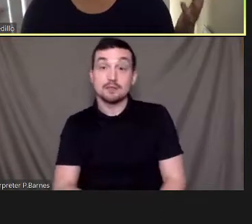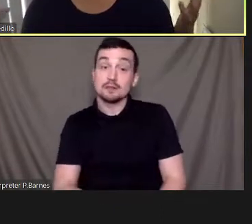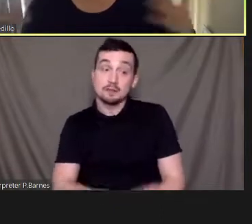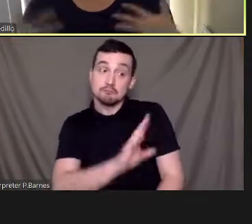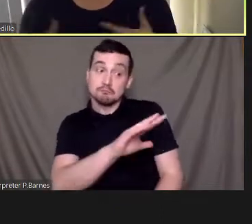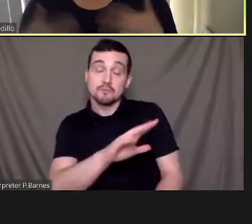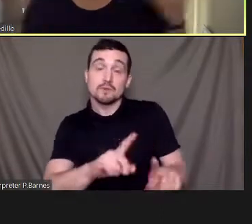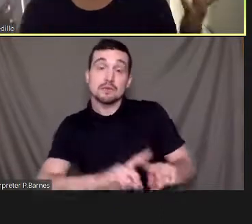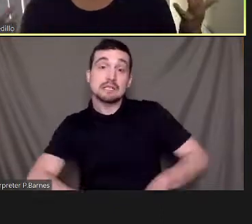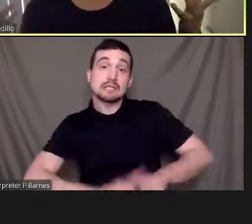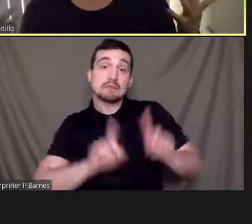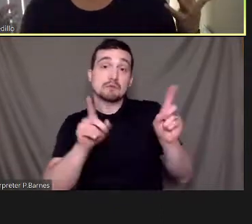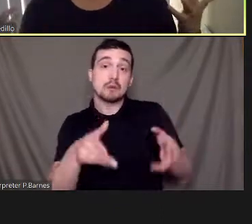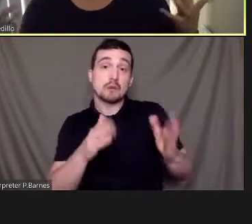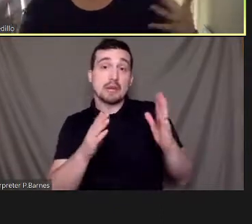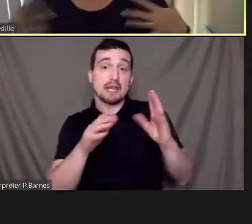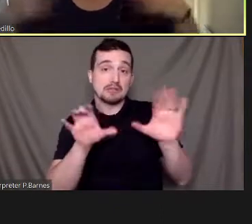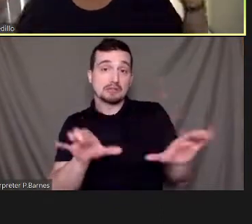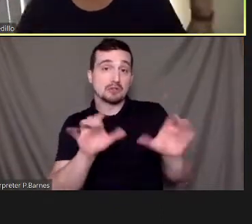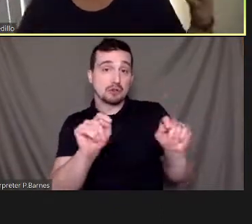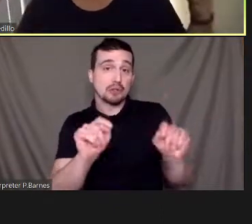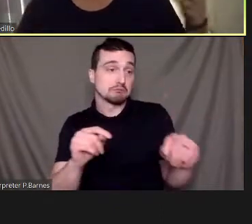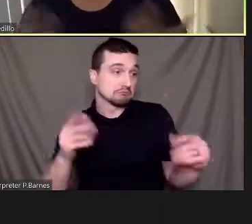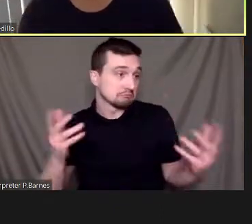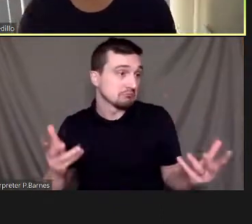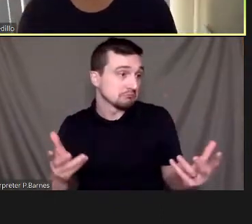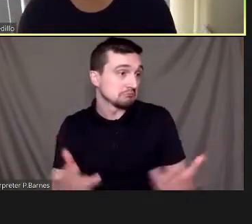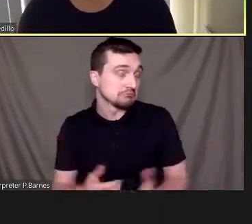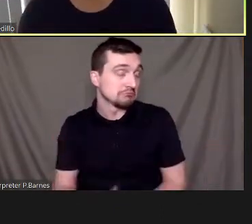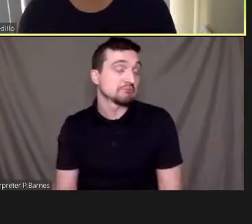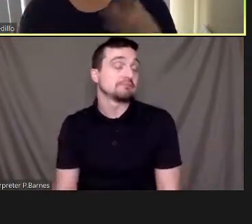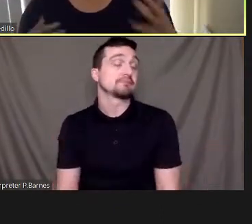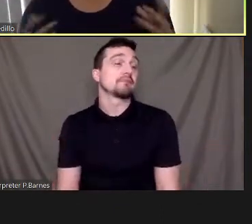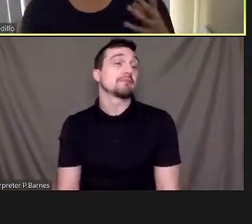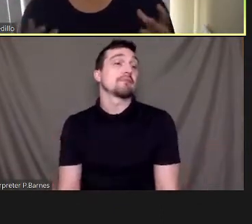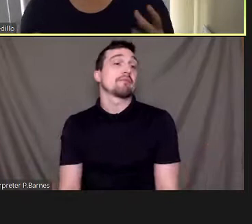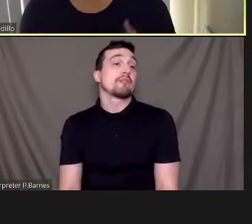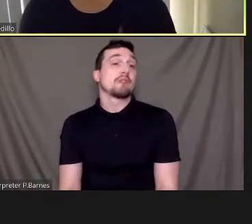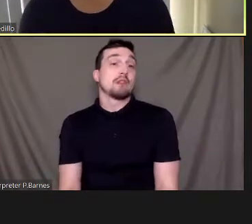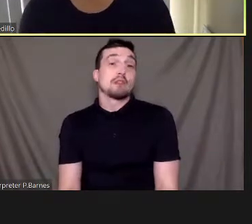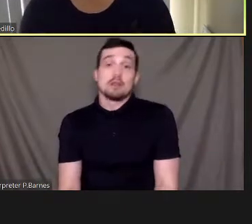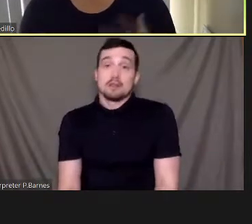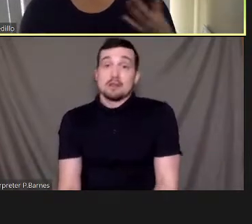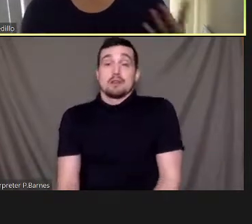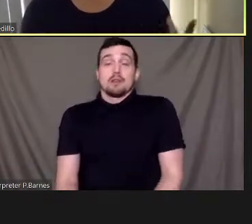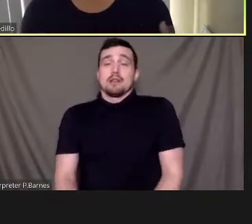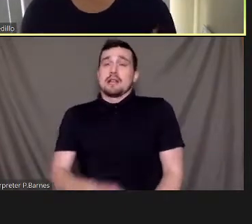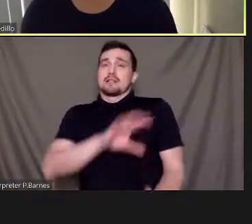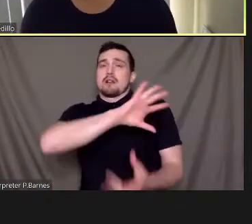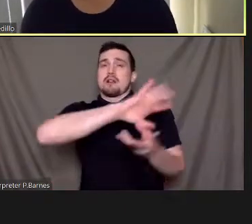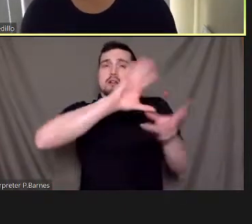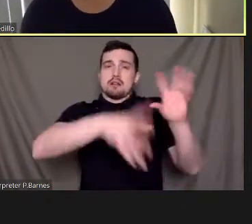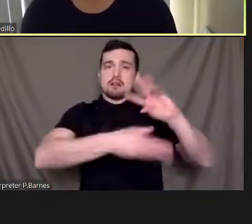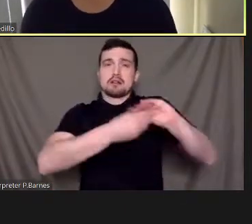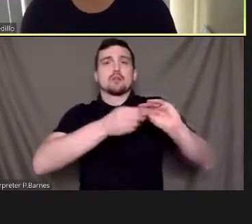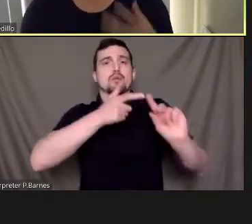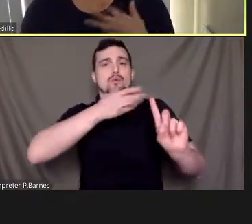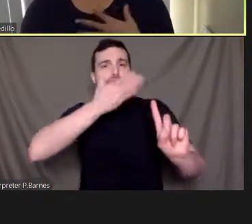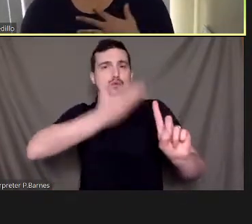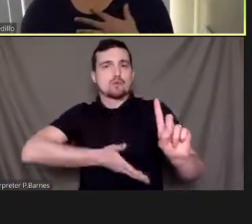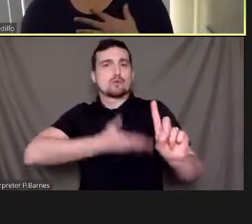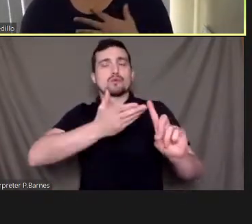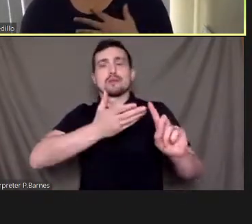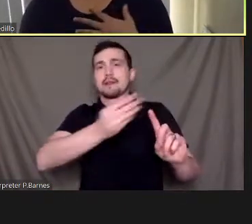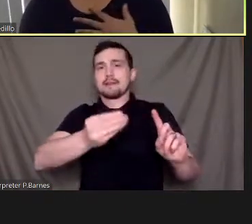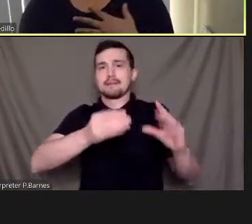of doing this? And that, of course, has to do with who the person is and who the instructor is, right? So my